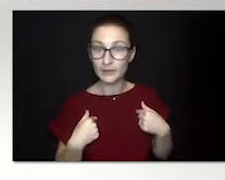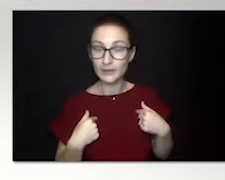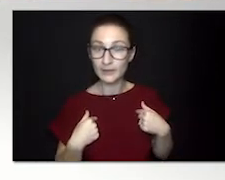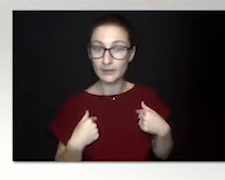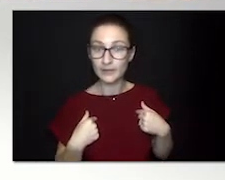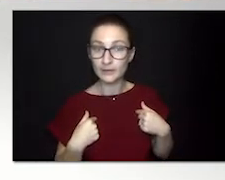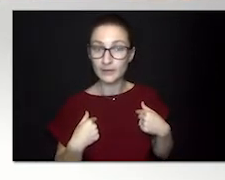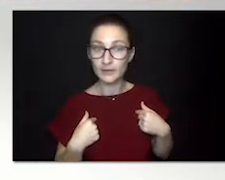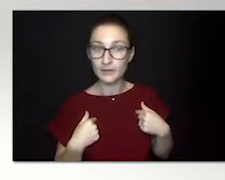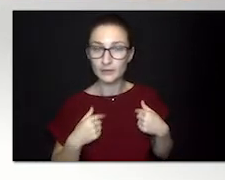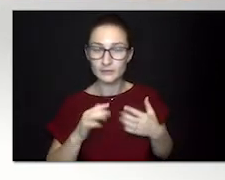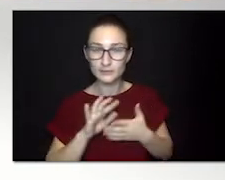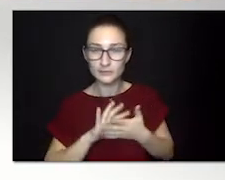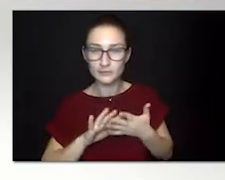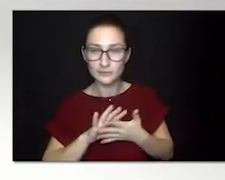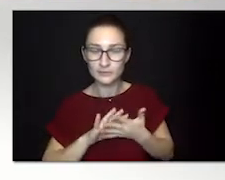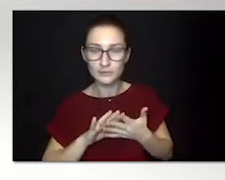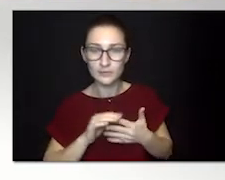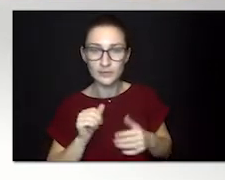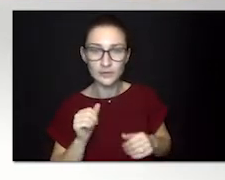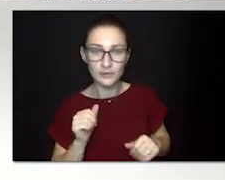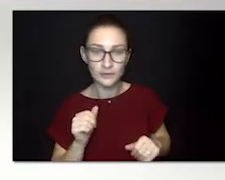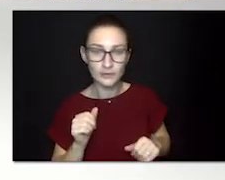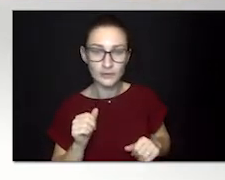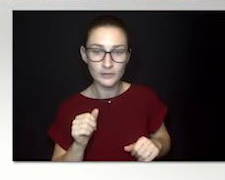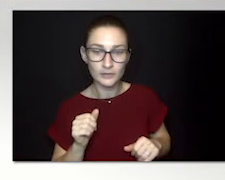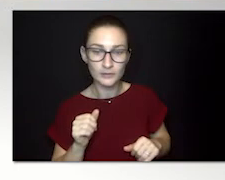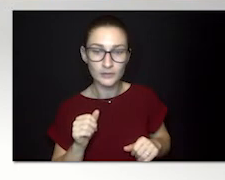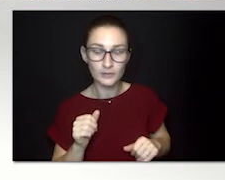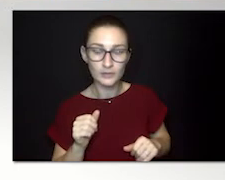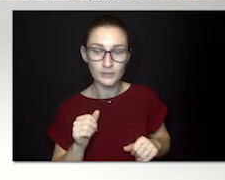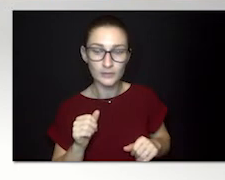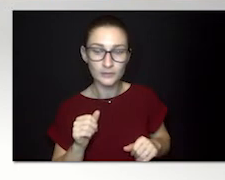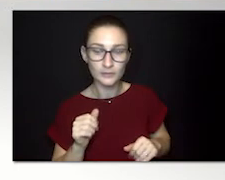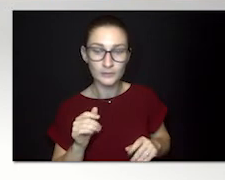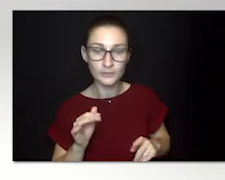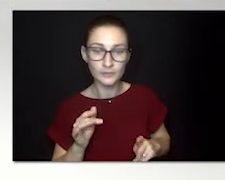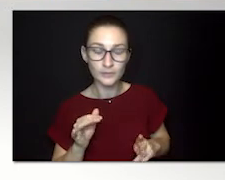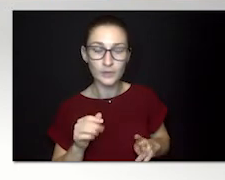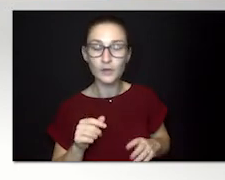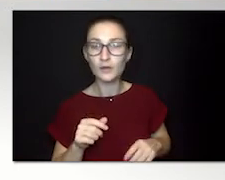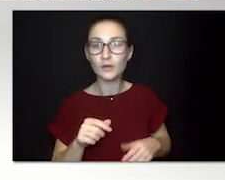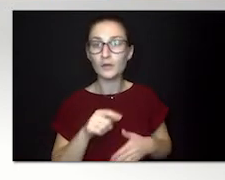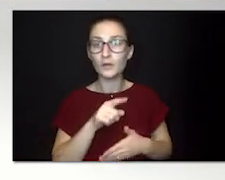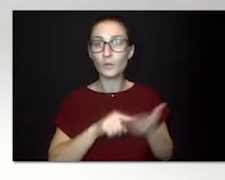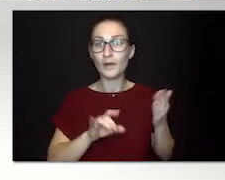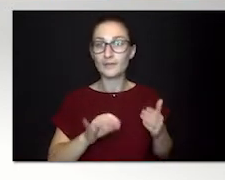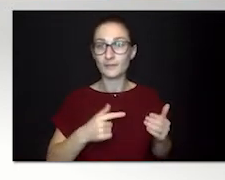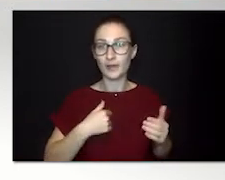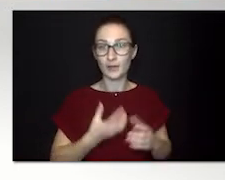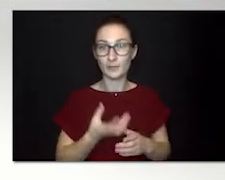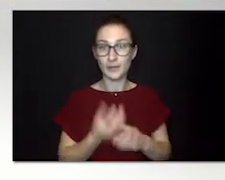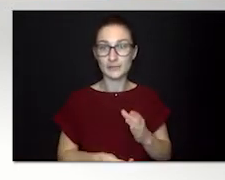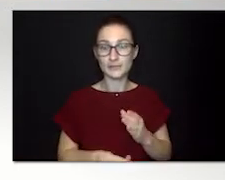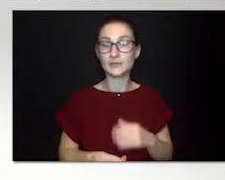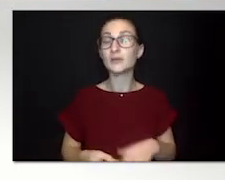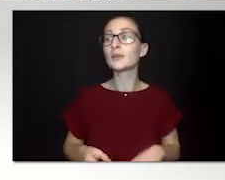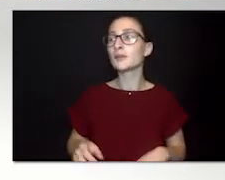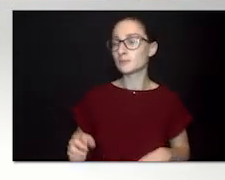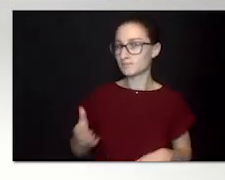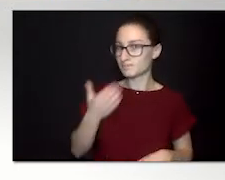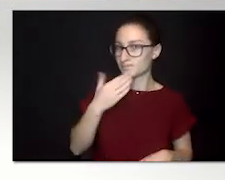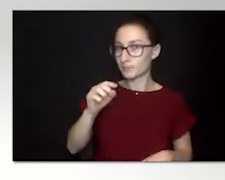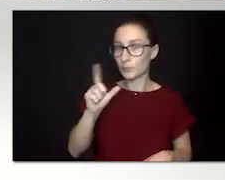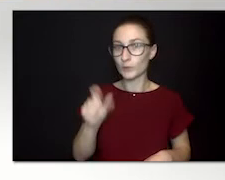do we need to go ahead and get the person that we want to have the guardianship in my passing? Great question. So